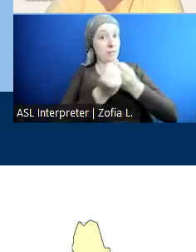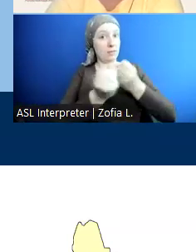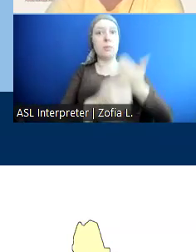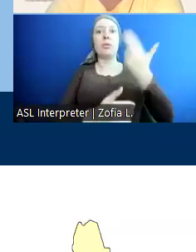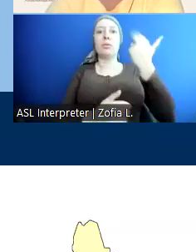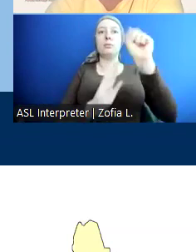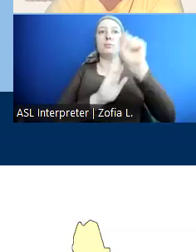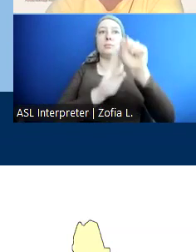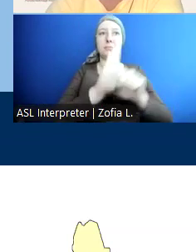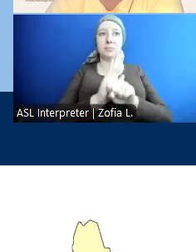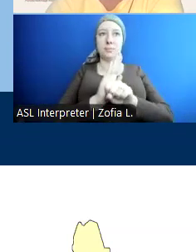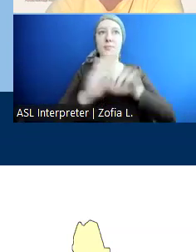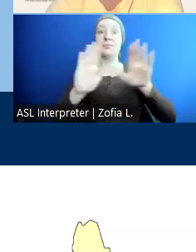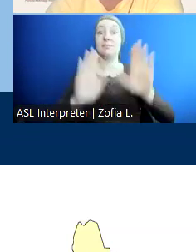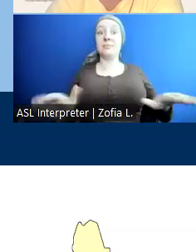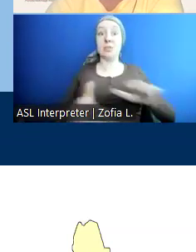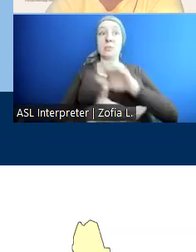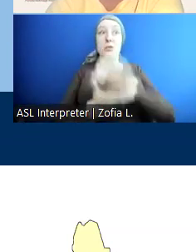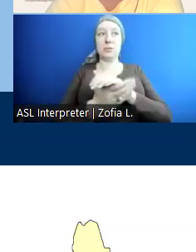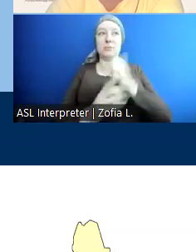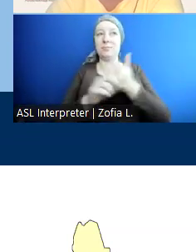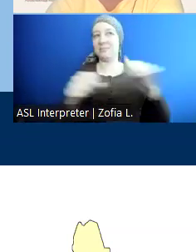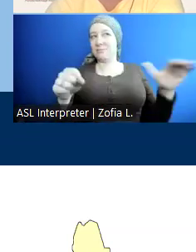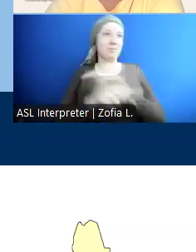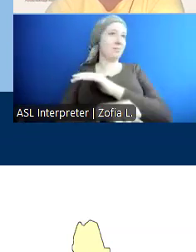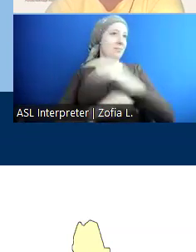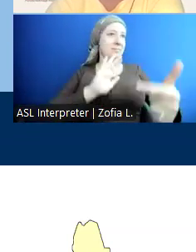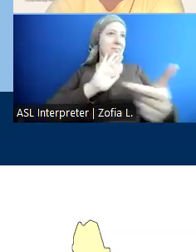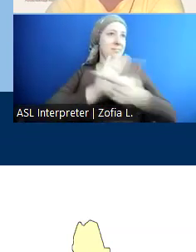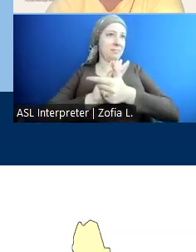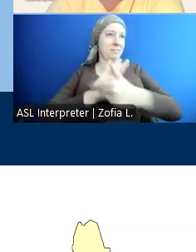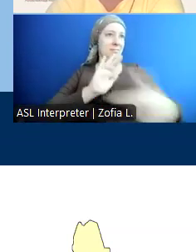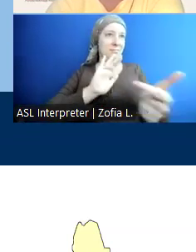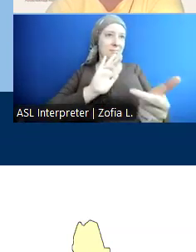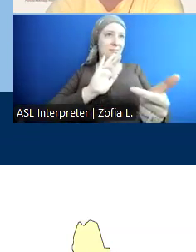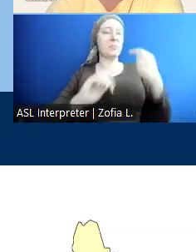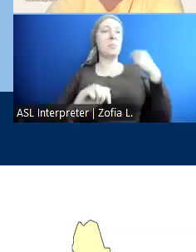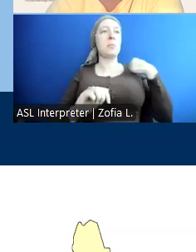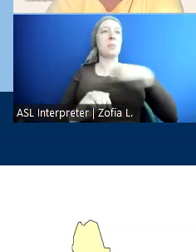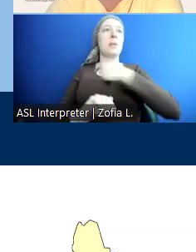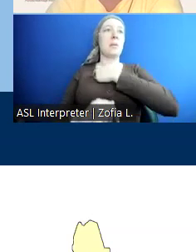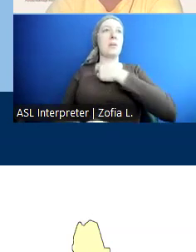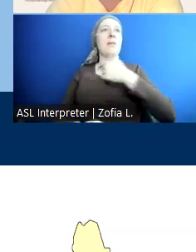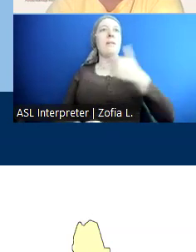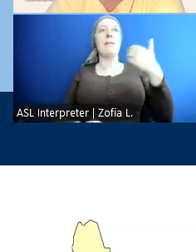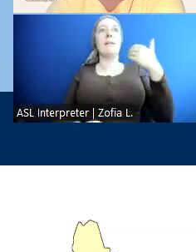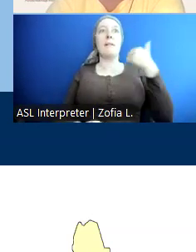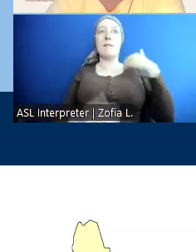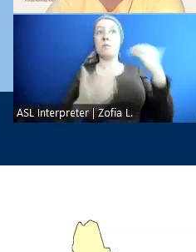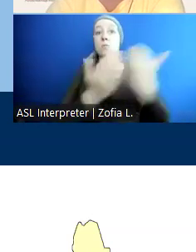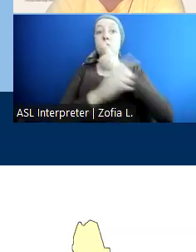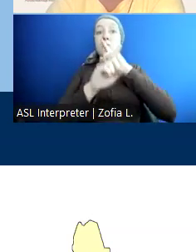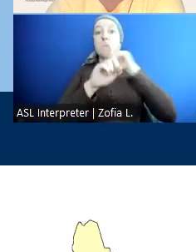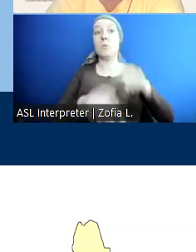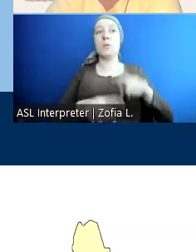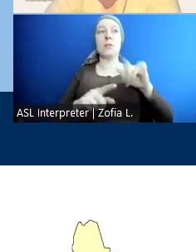where, you know, child marriage is completely banned. We have, you know, a report that